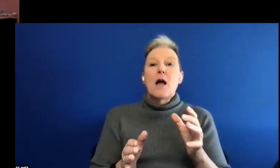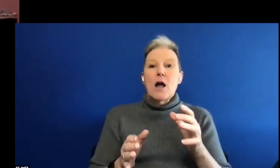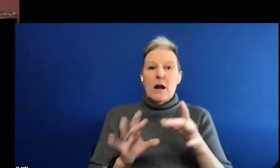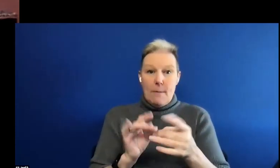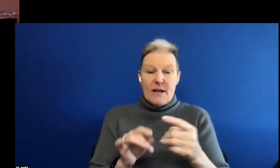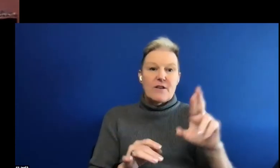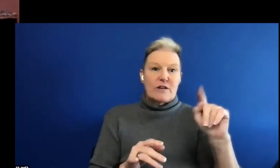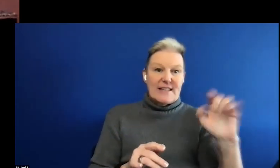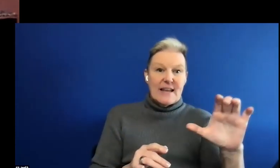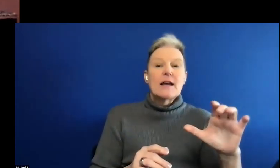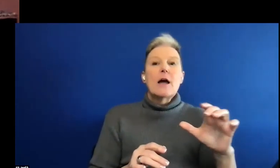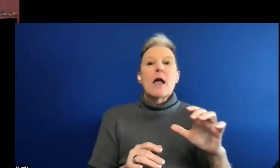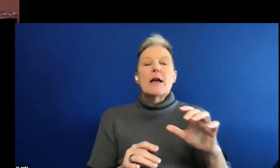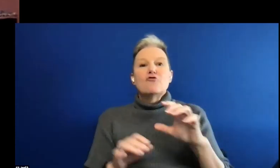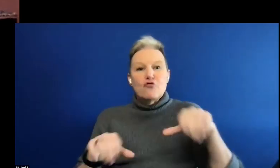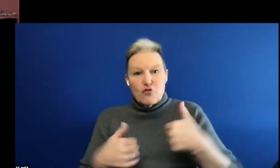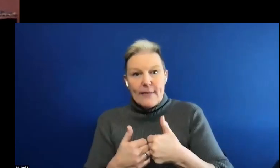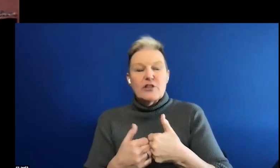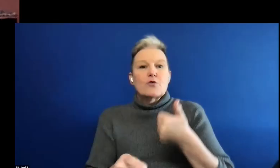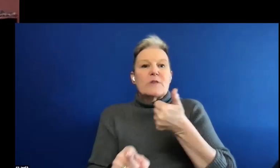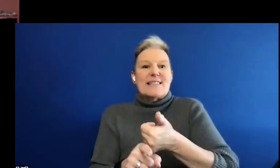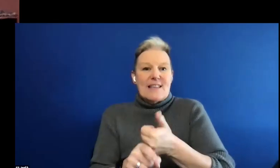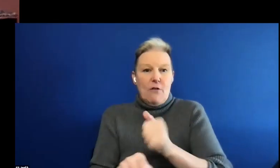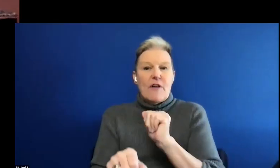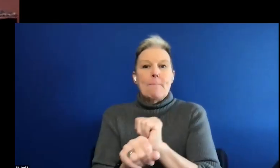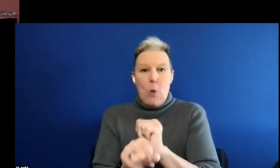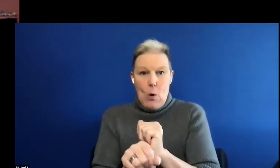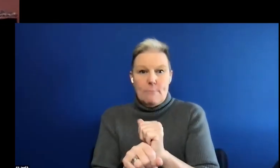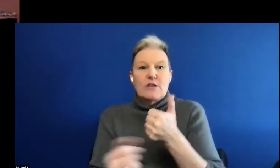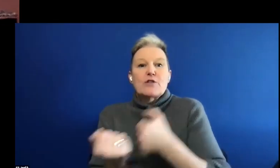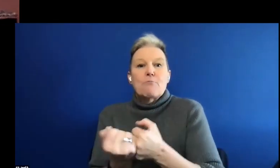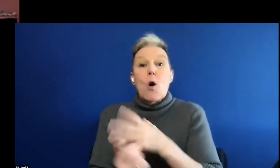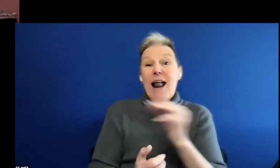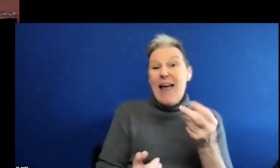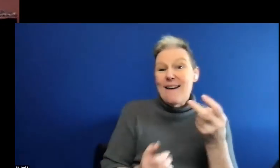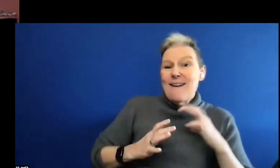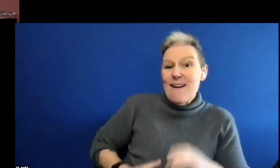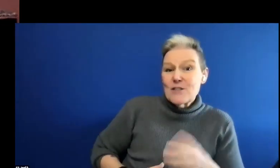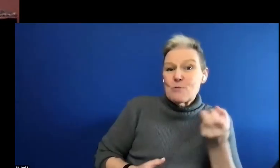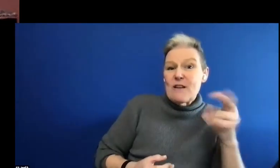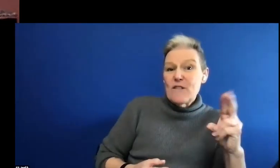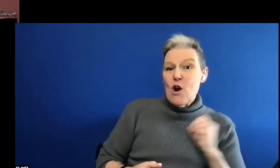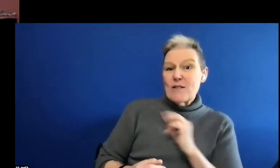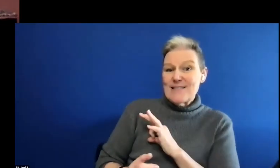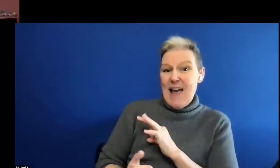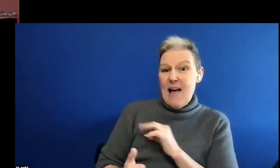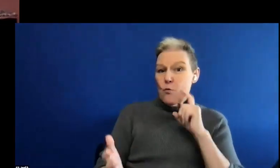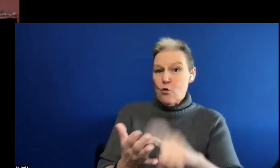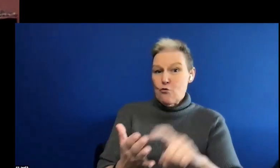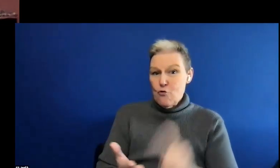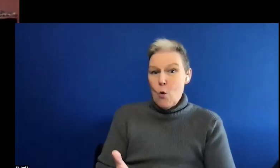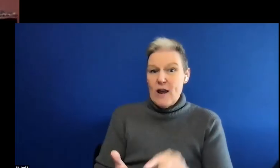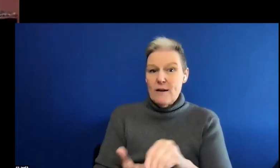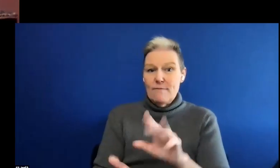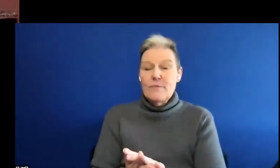meetings, challenges with self-employment support for customers as well as VR staff were noted. We would